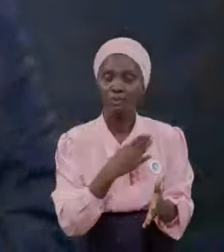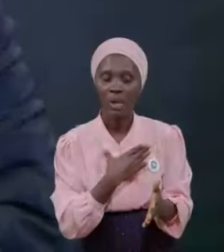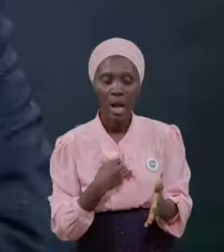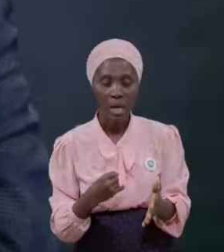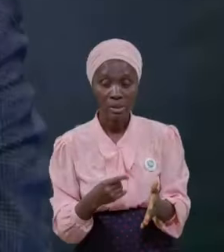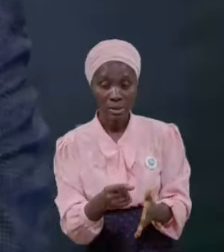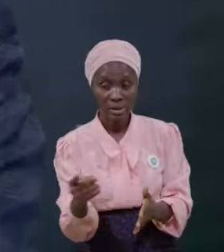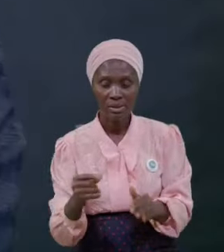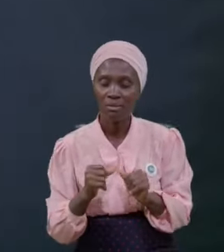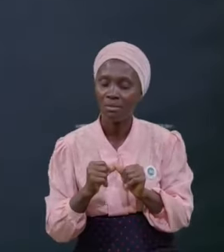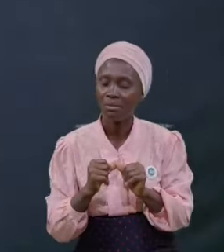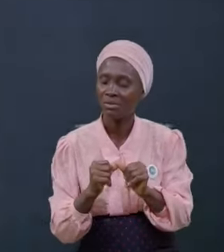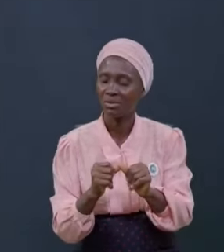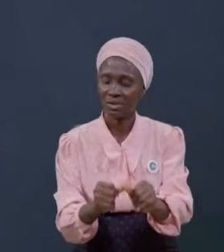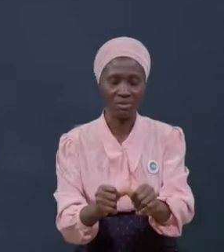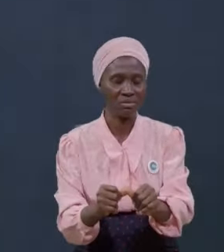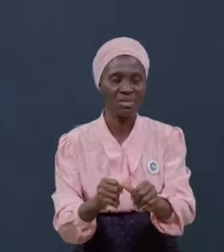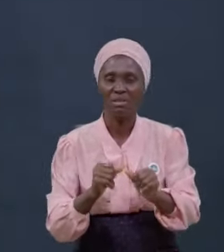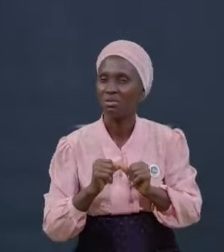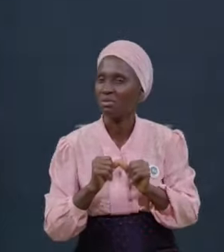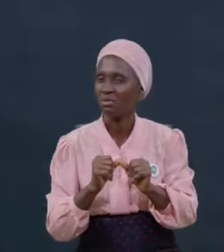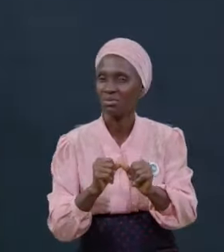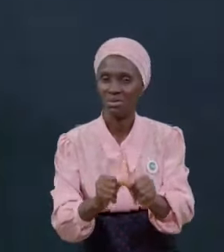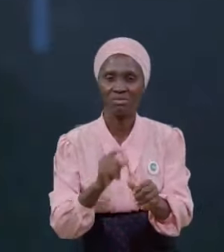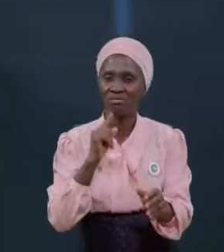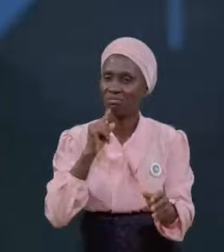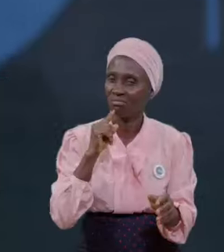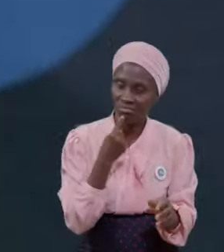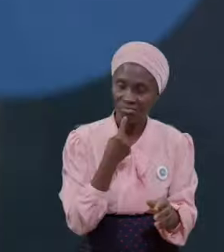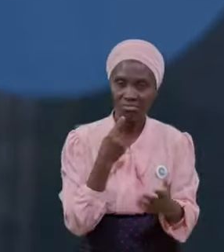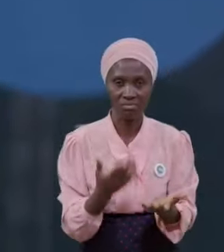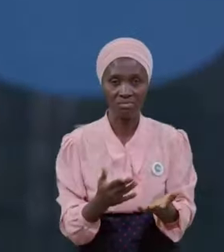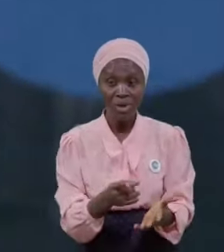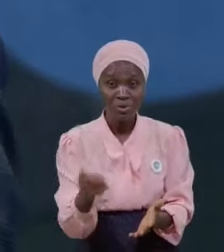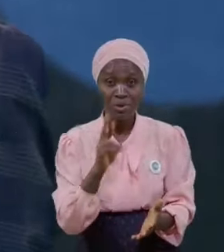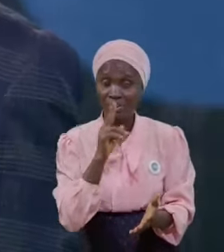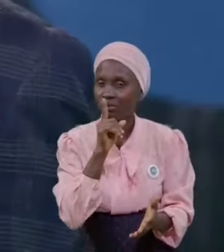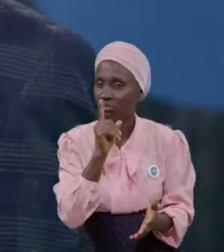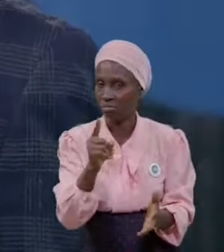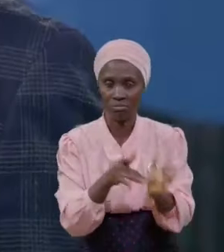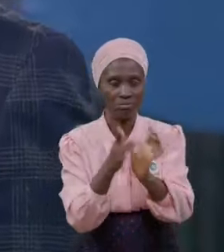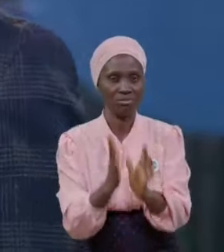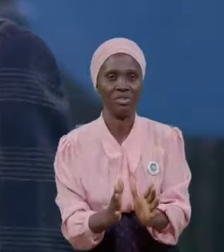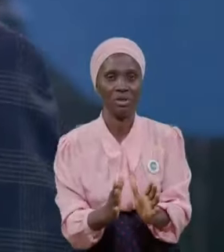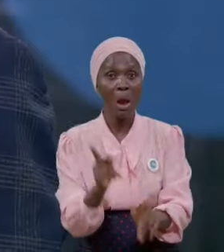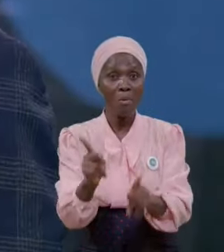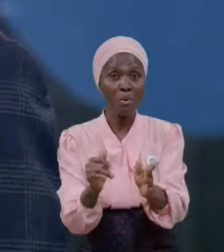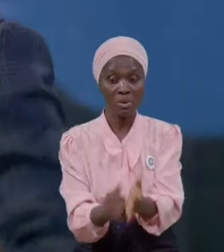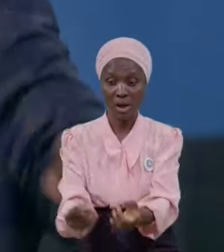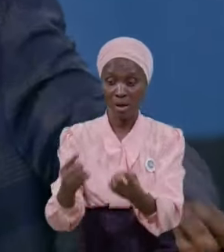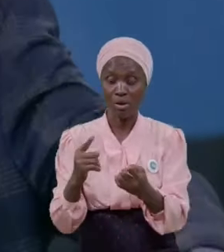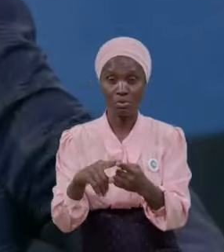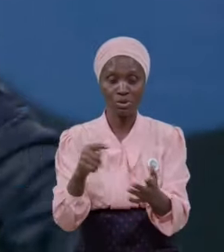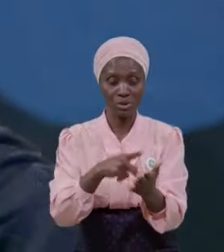actual Christians. The people that come to the crusade field, raise up your hand, they raise up their